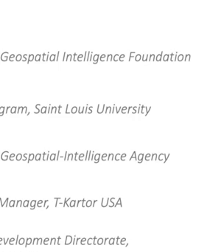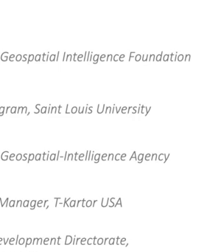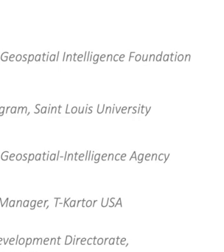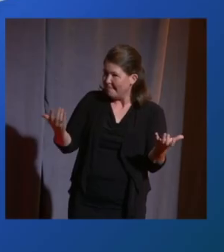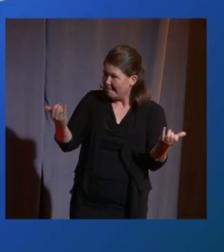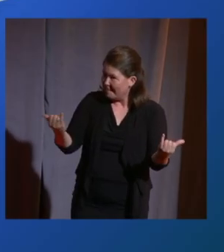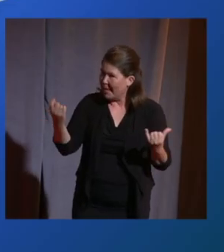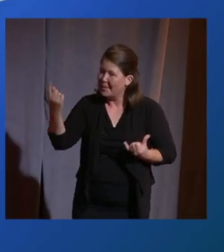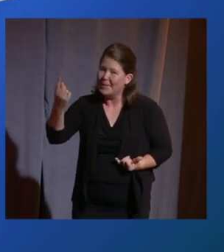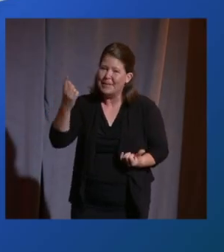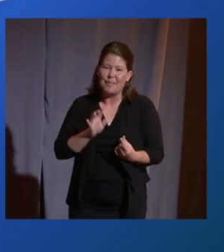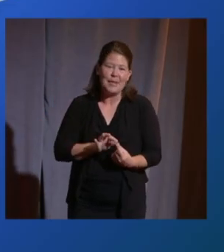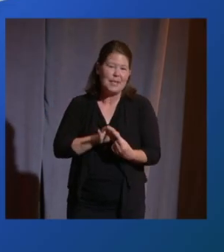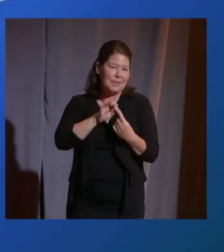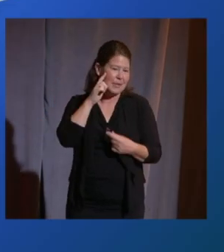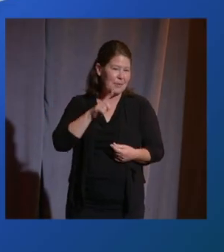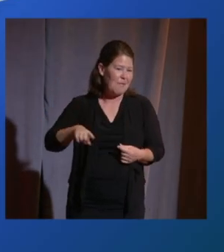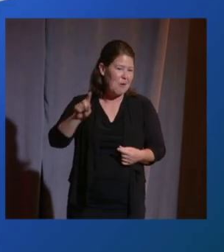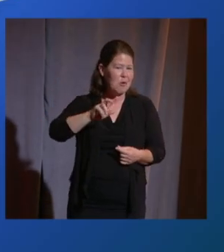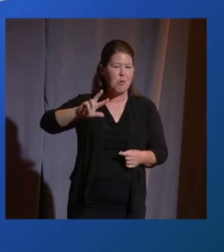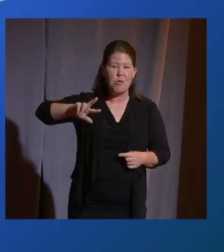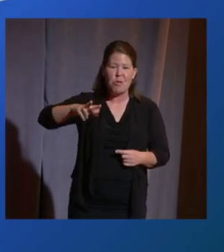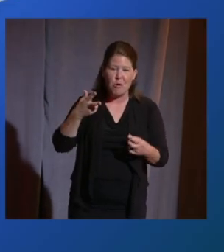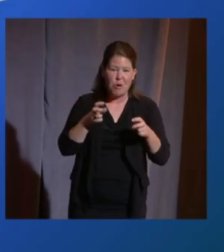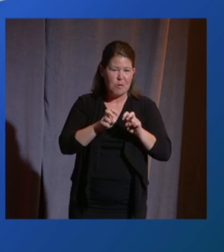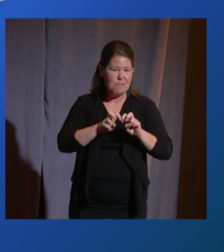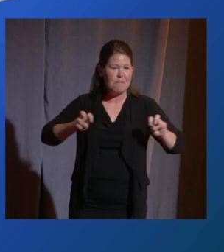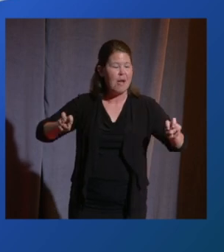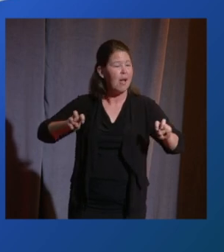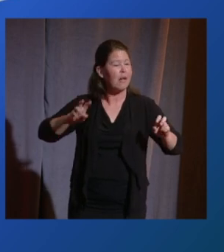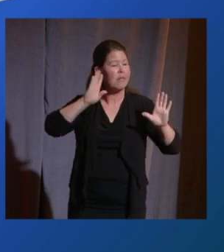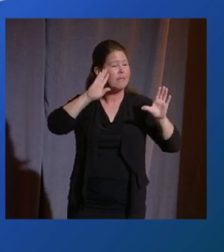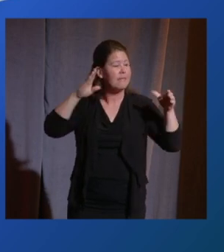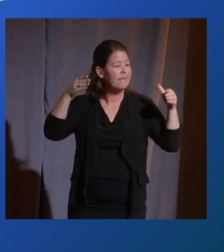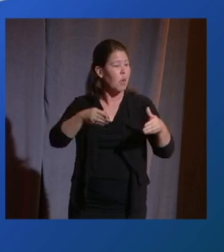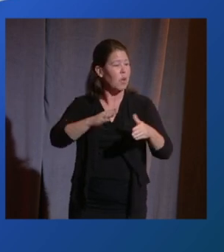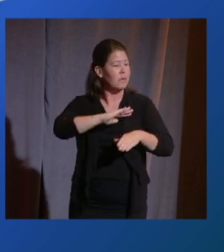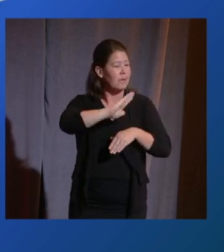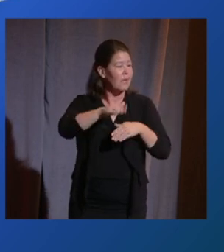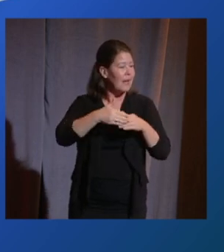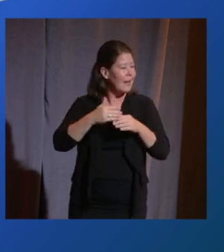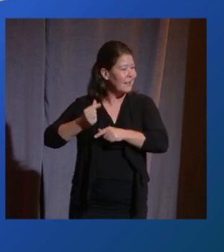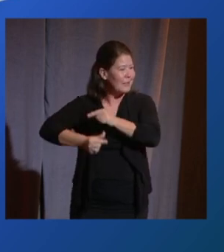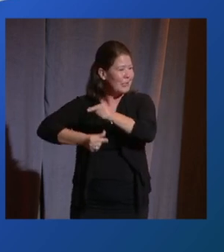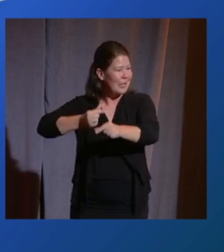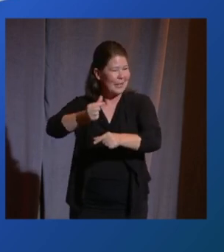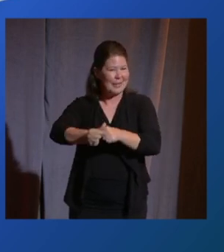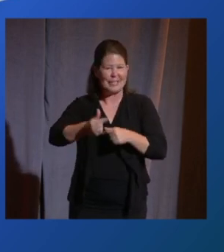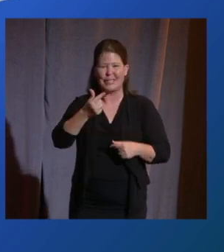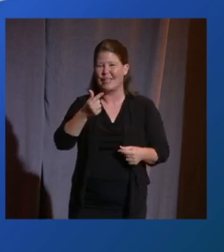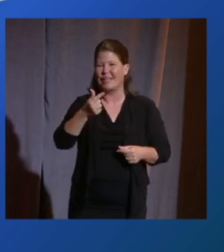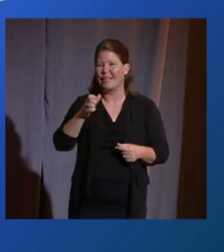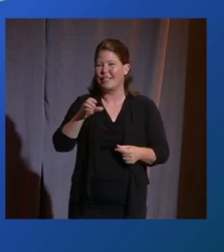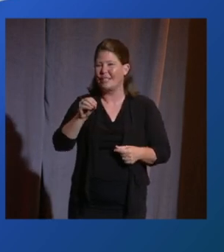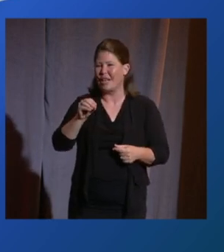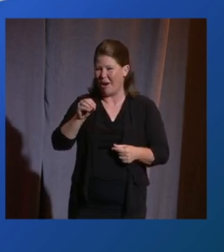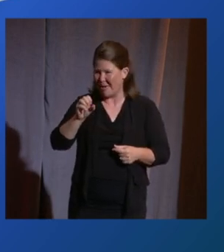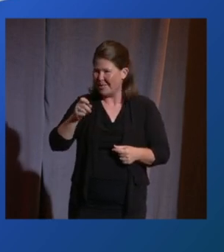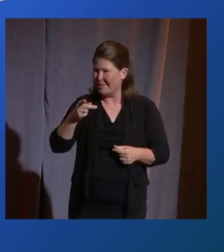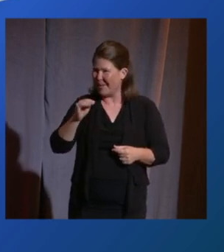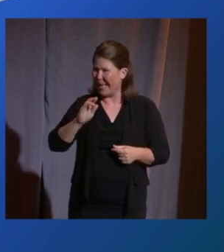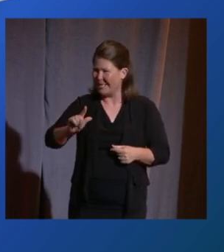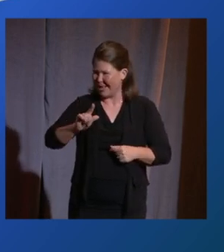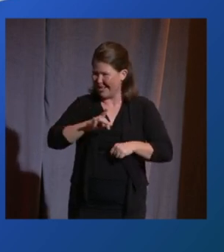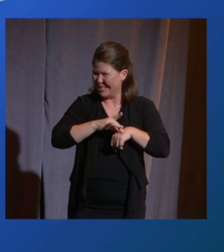questions third panel which will focus on the next generation of geospatial practitioners we need them you